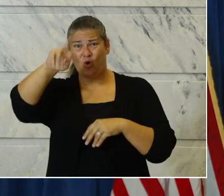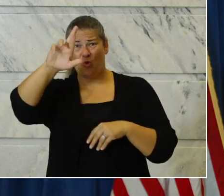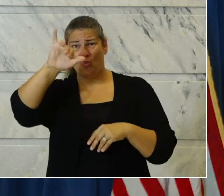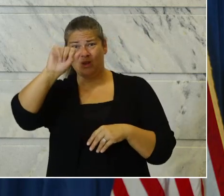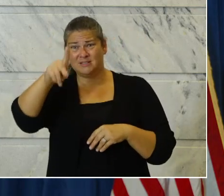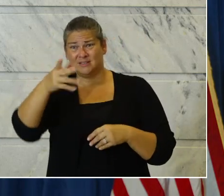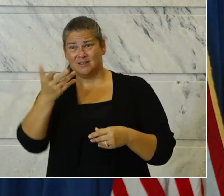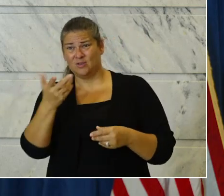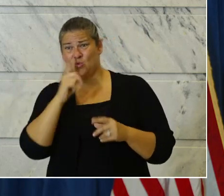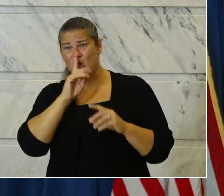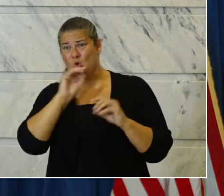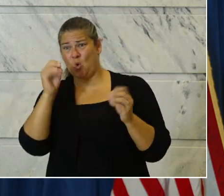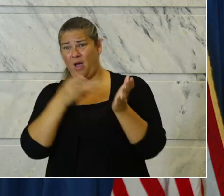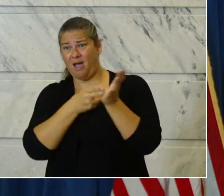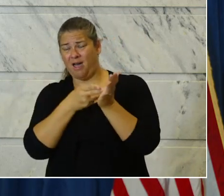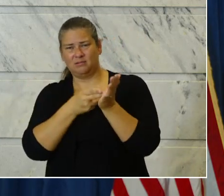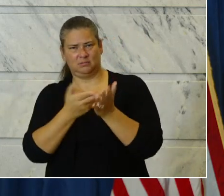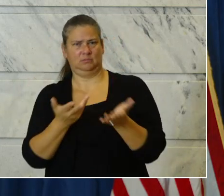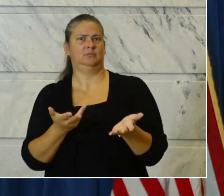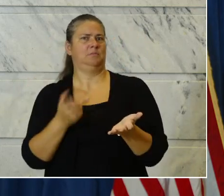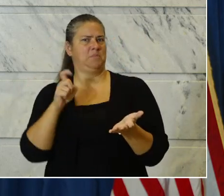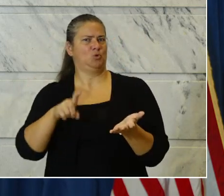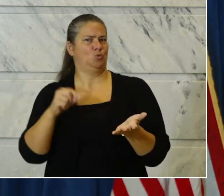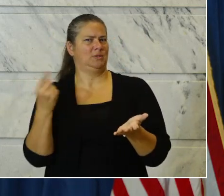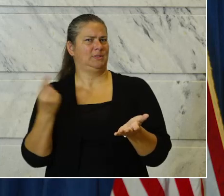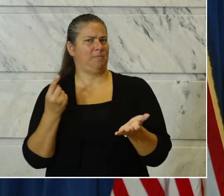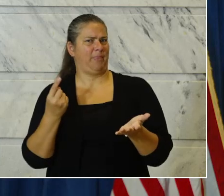we do something about it. Debbie?